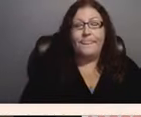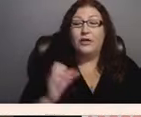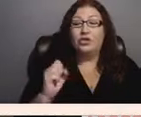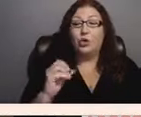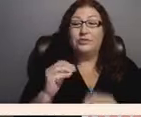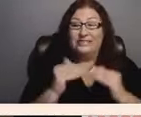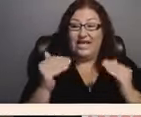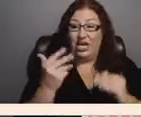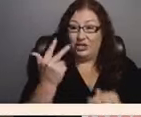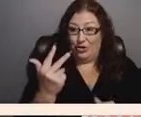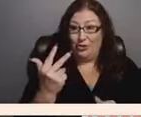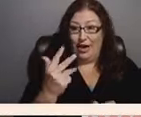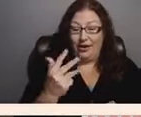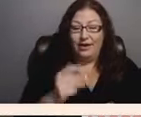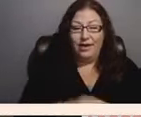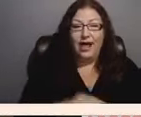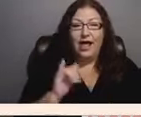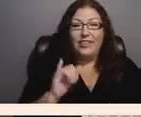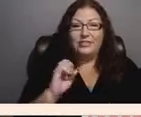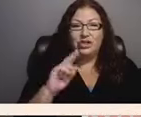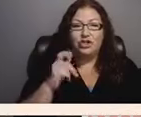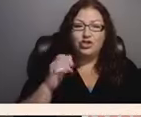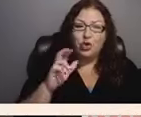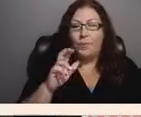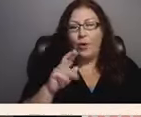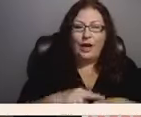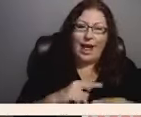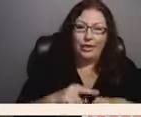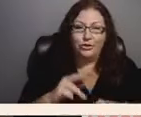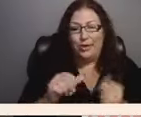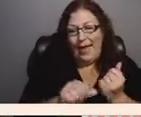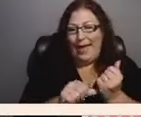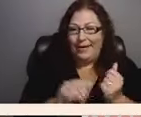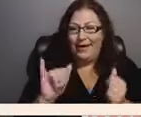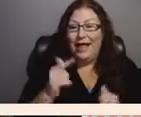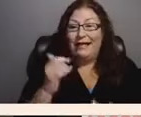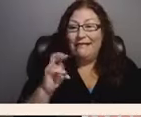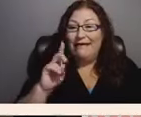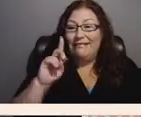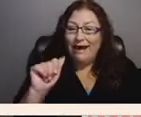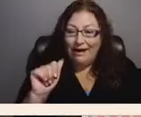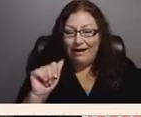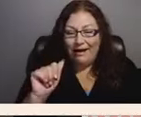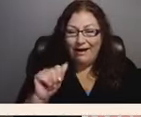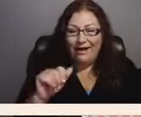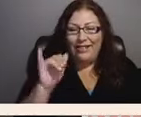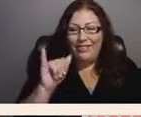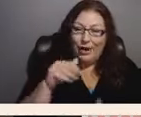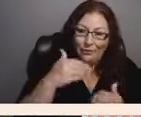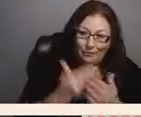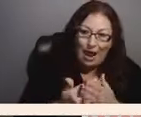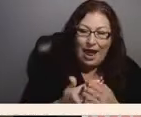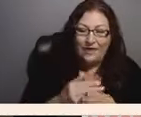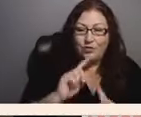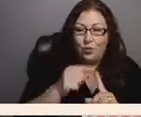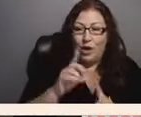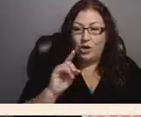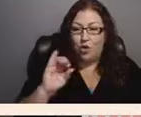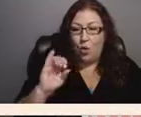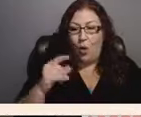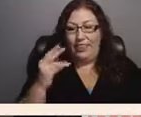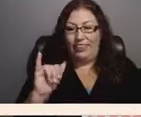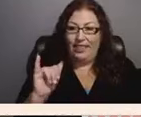journey, a supernatural aid comes, and Glenda arrives as Dorothy lands. The house lands on the